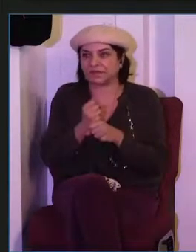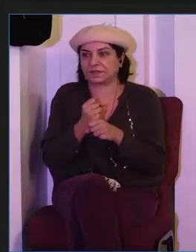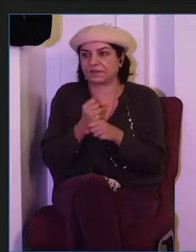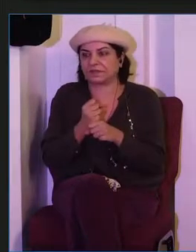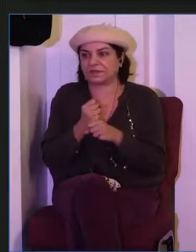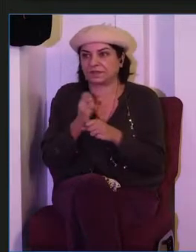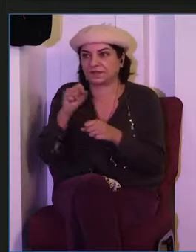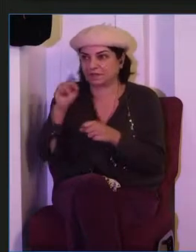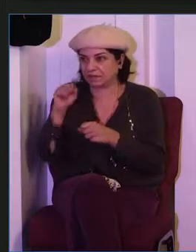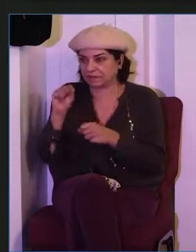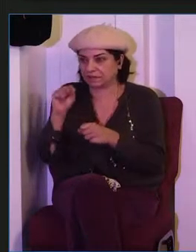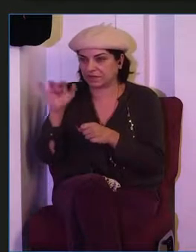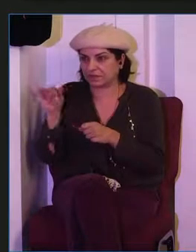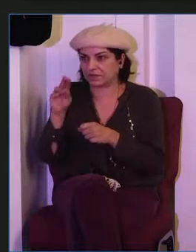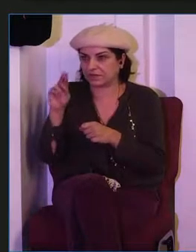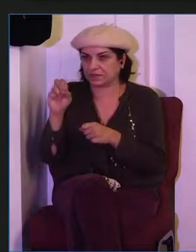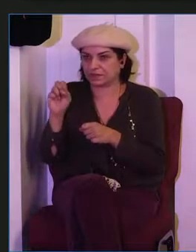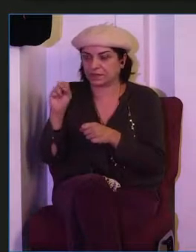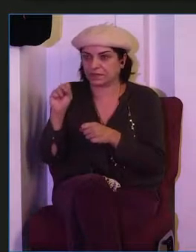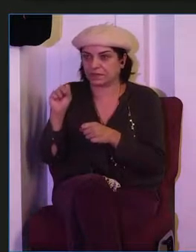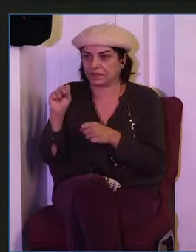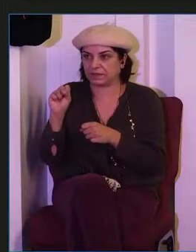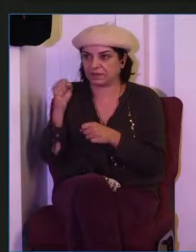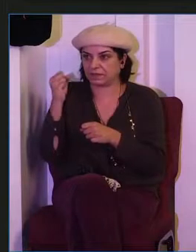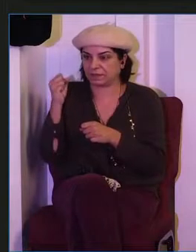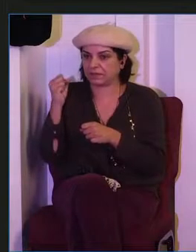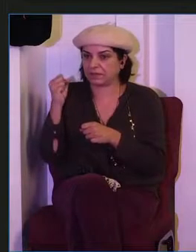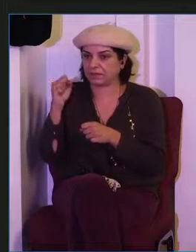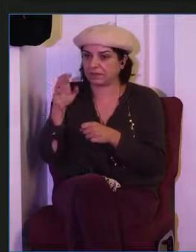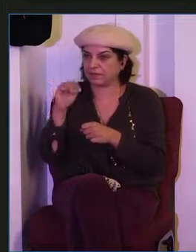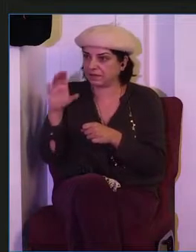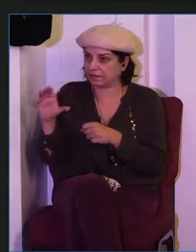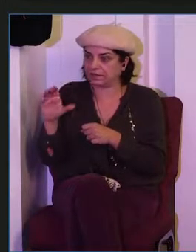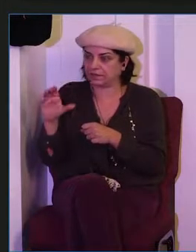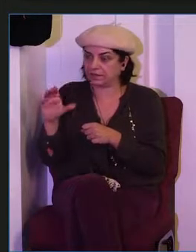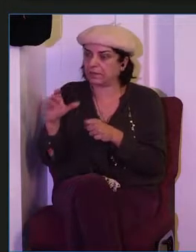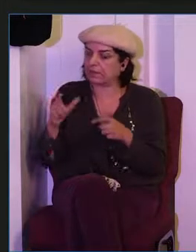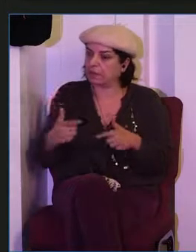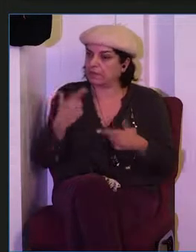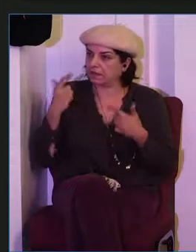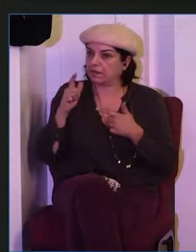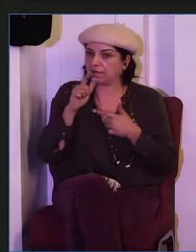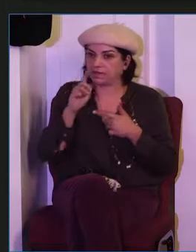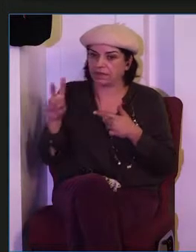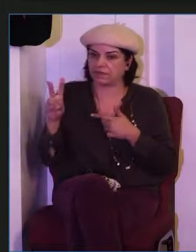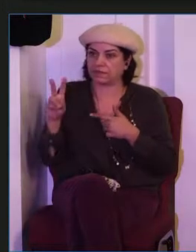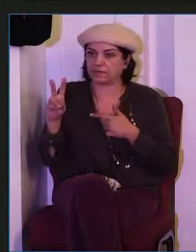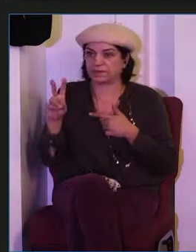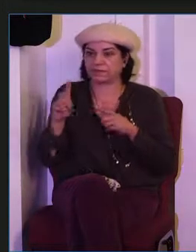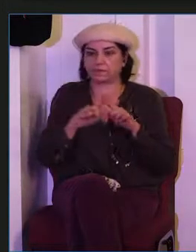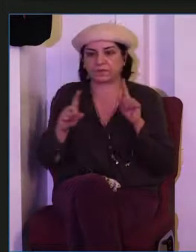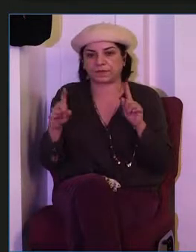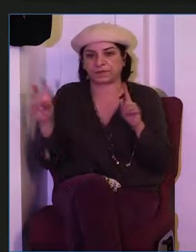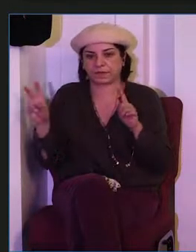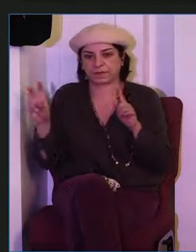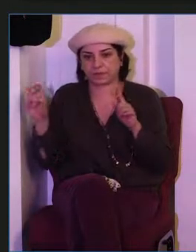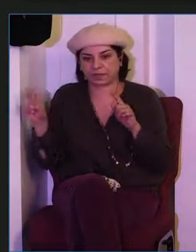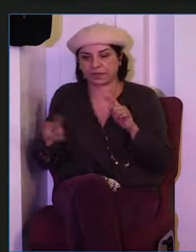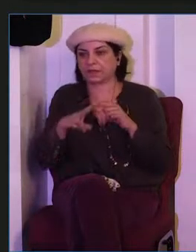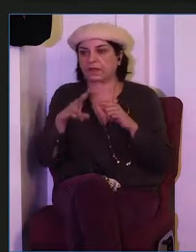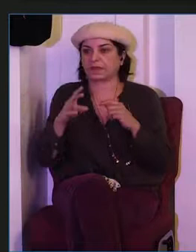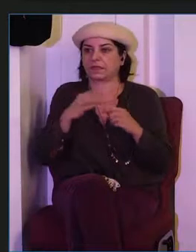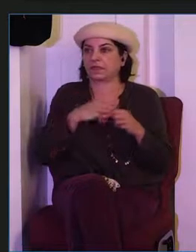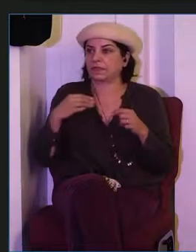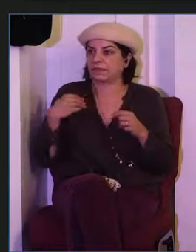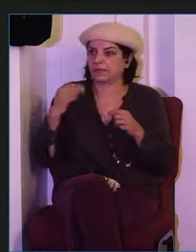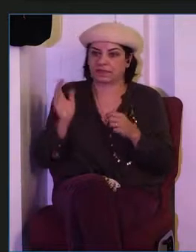Raleigh. Reverend Wayne Lindsay lives in Las Vegas, but he has transferred his membership to our church, and we are